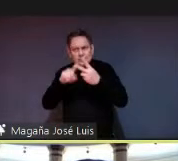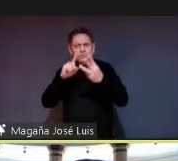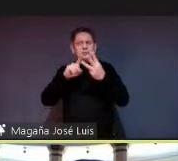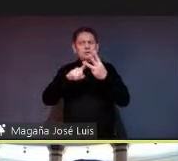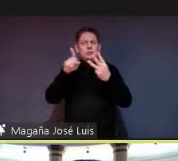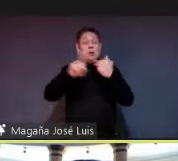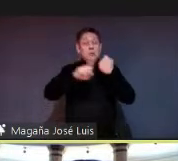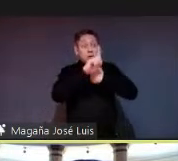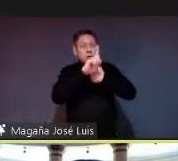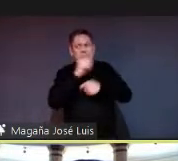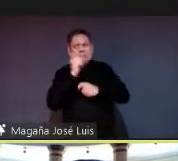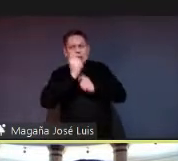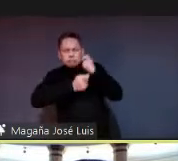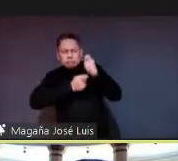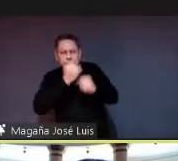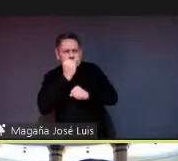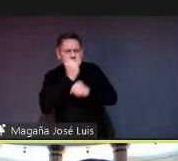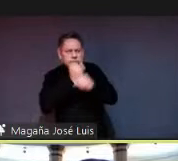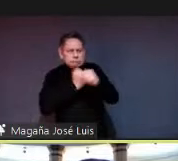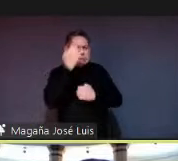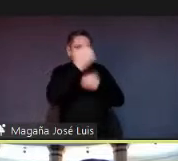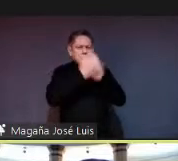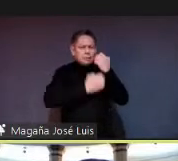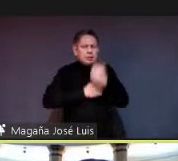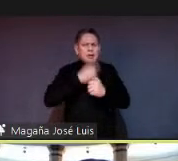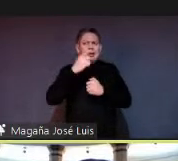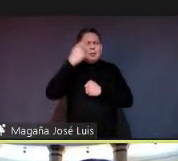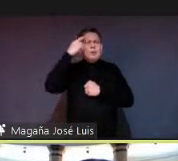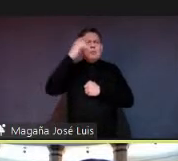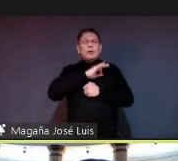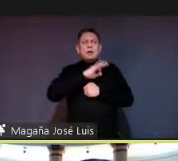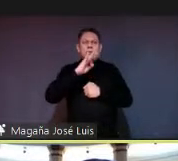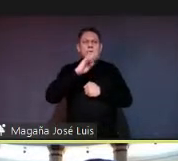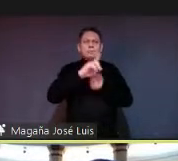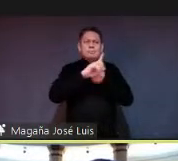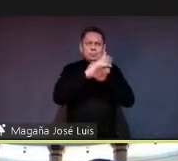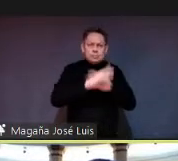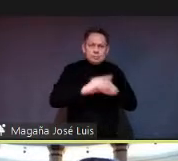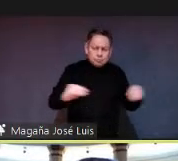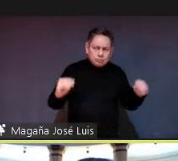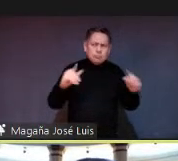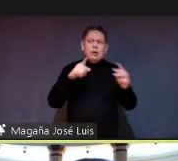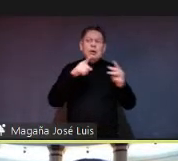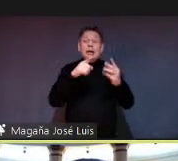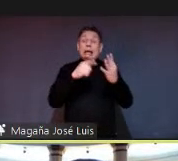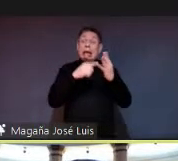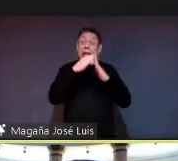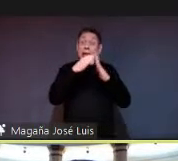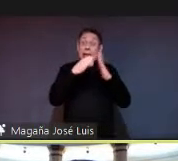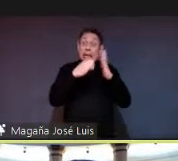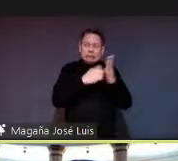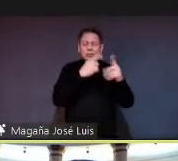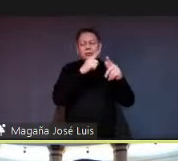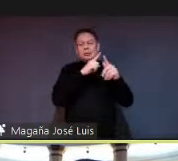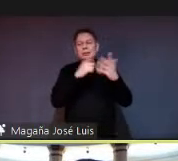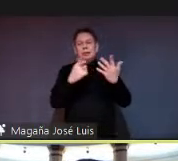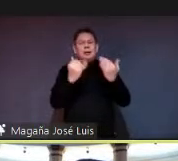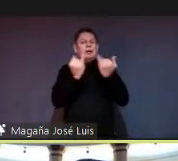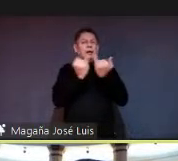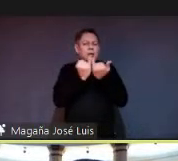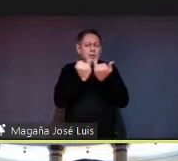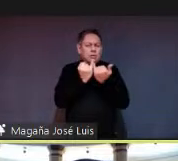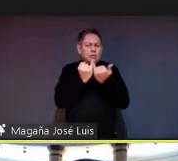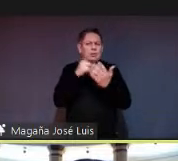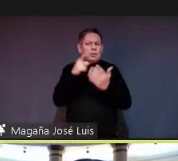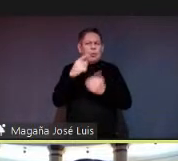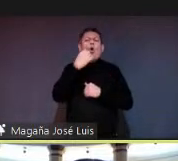overall competencies with leadership, teamwork, oral and written communication. These are overall